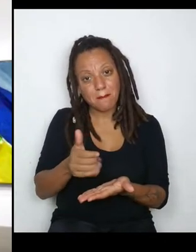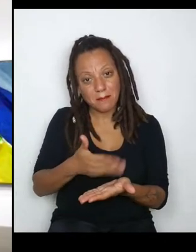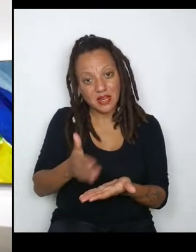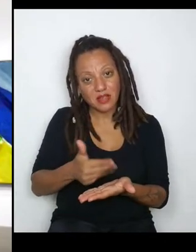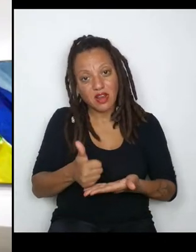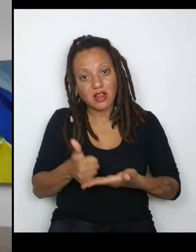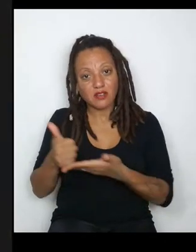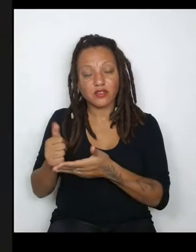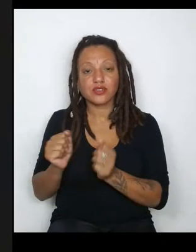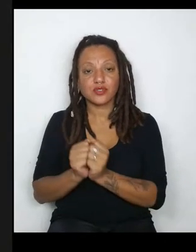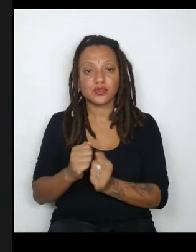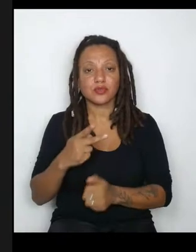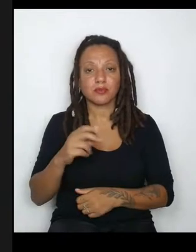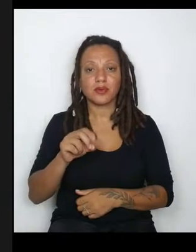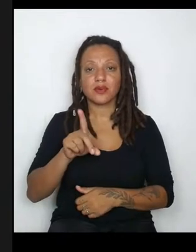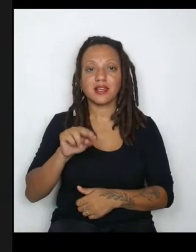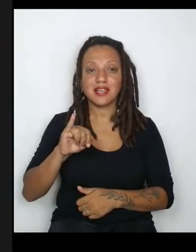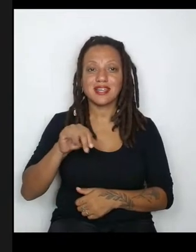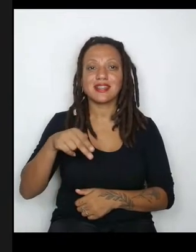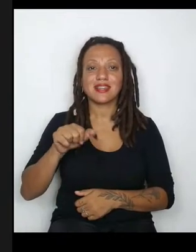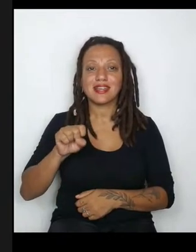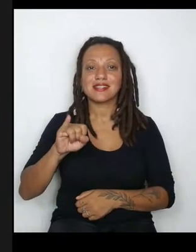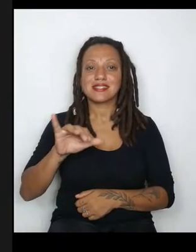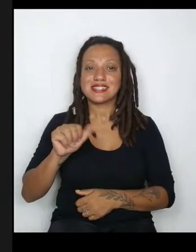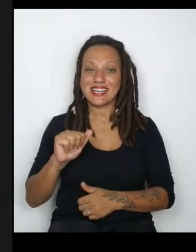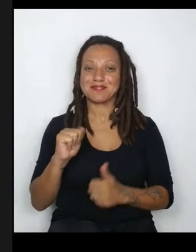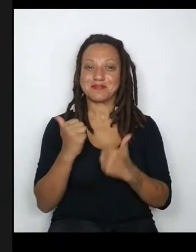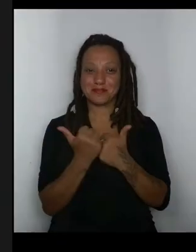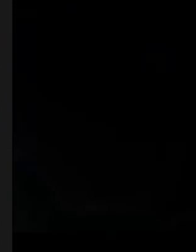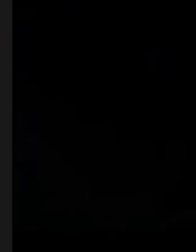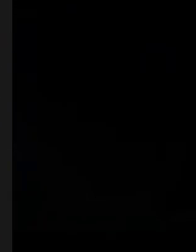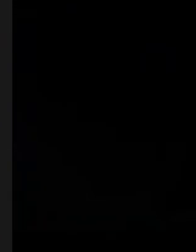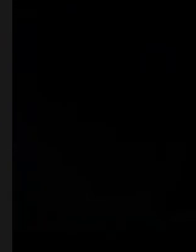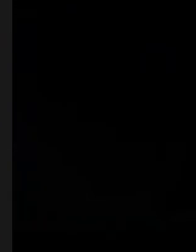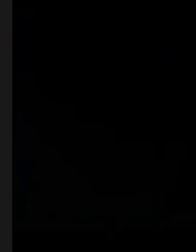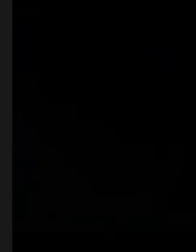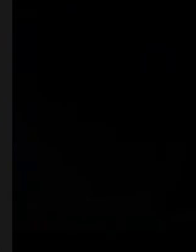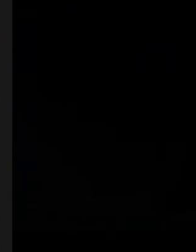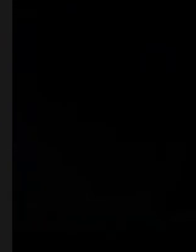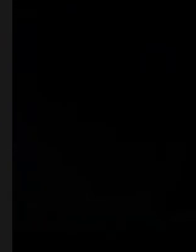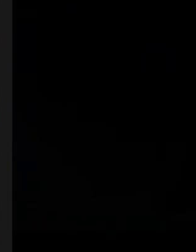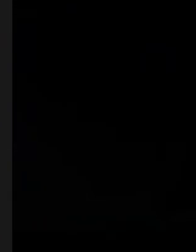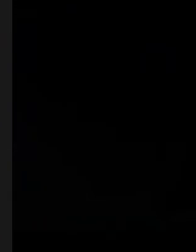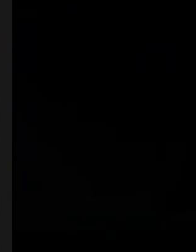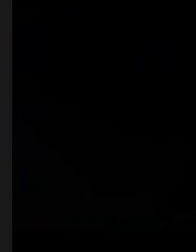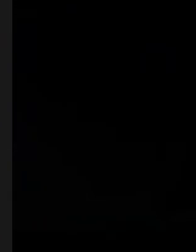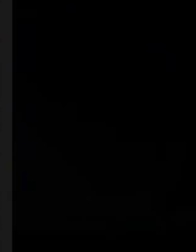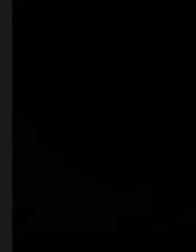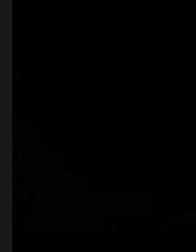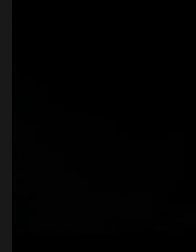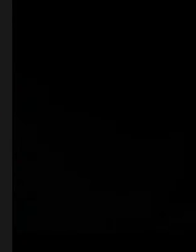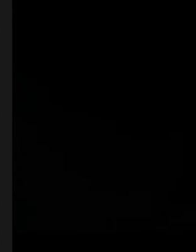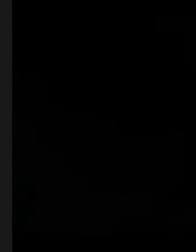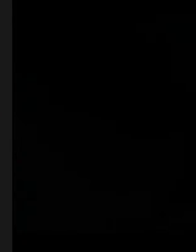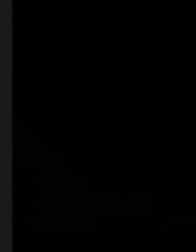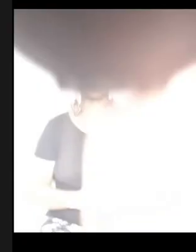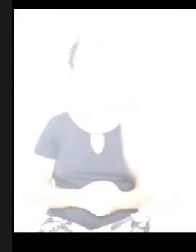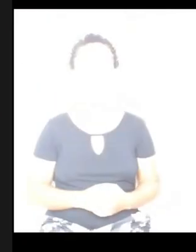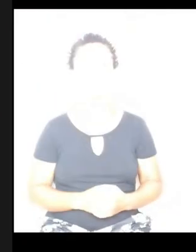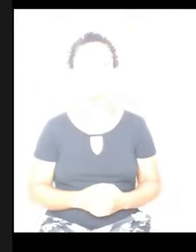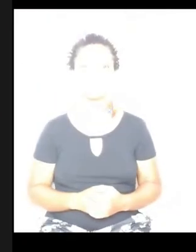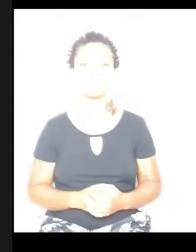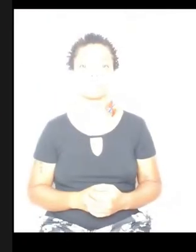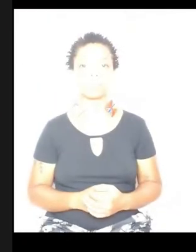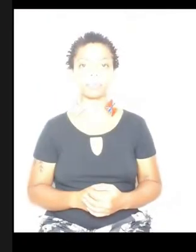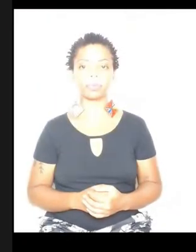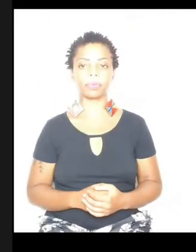patronized prostitutes all the time in france and in